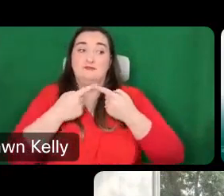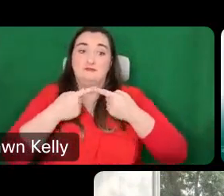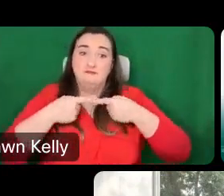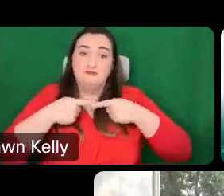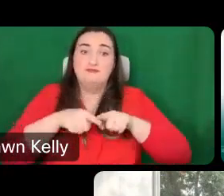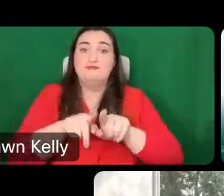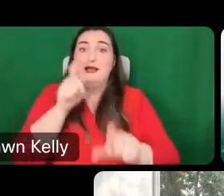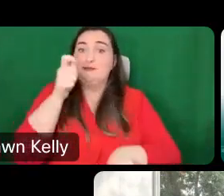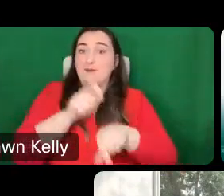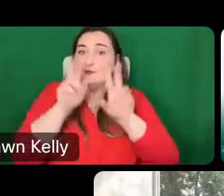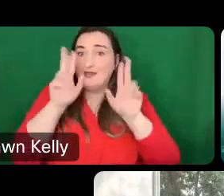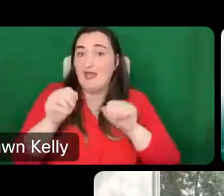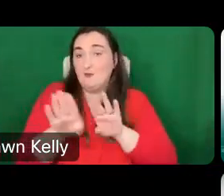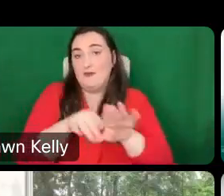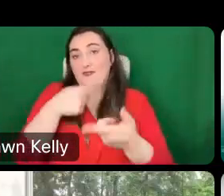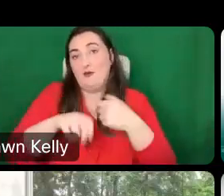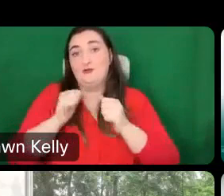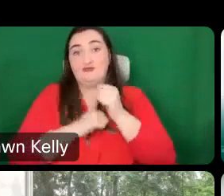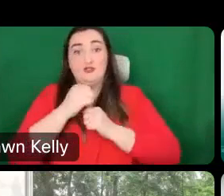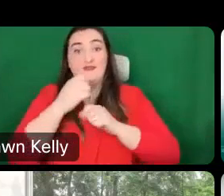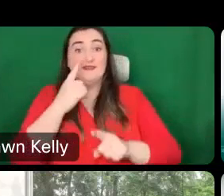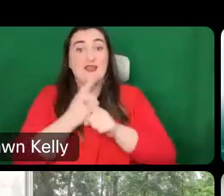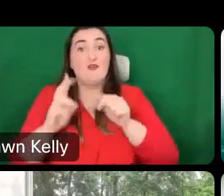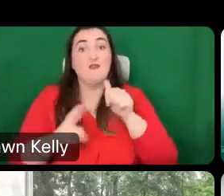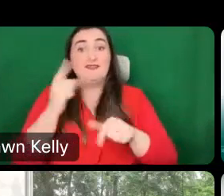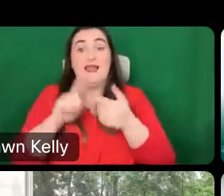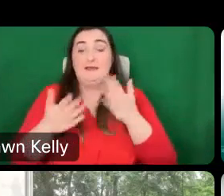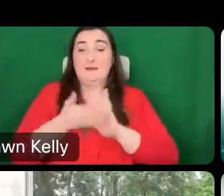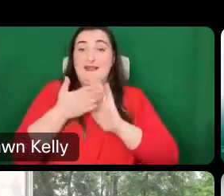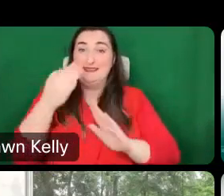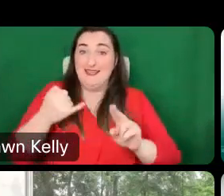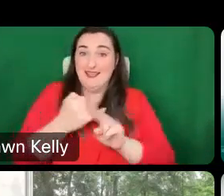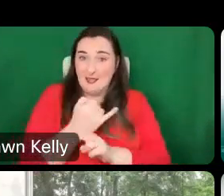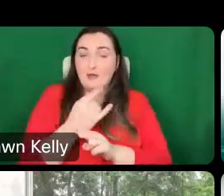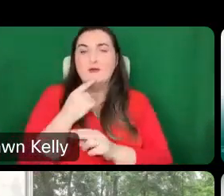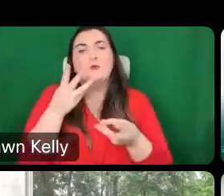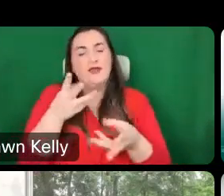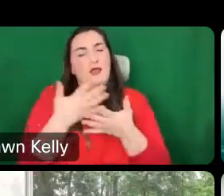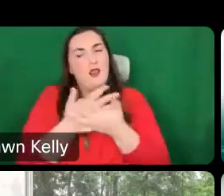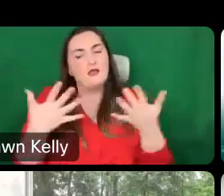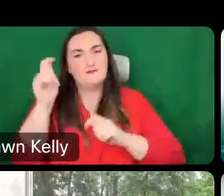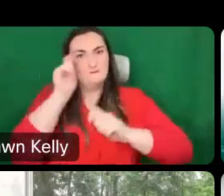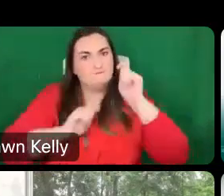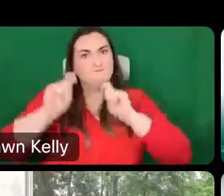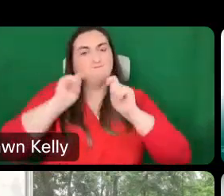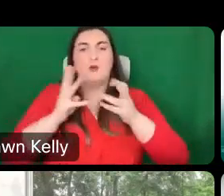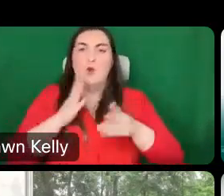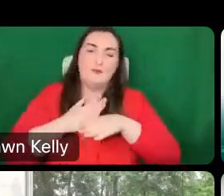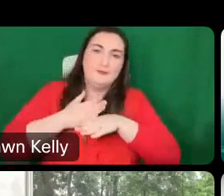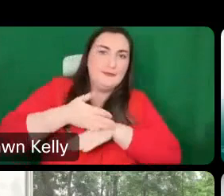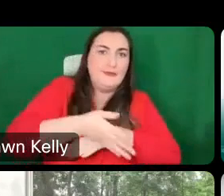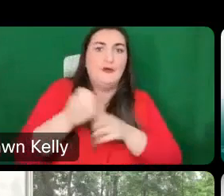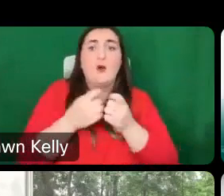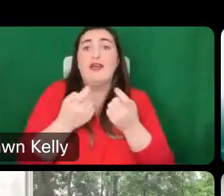with our existing structures and build it in there. But it is going to take a lot of consideration, work and effort for everybody